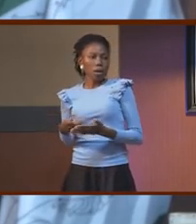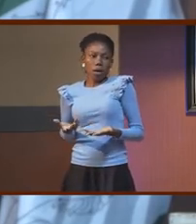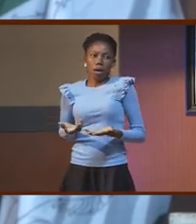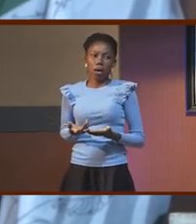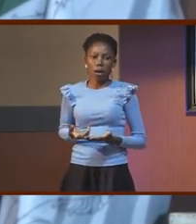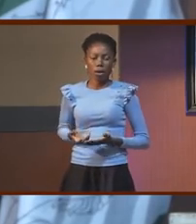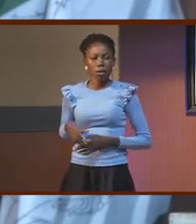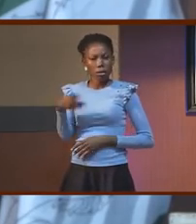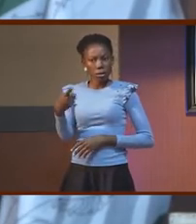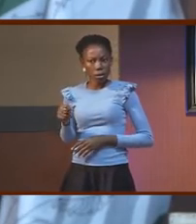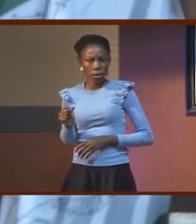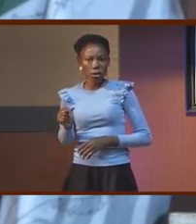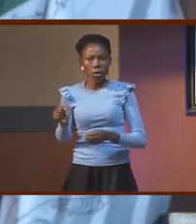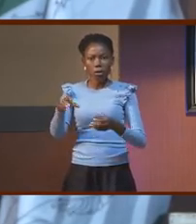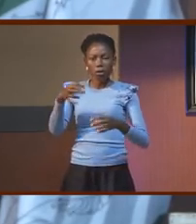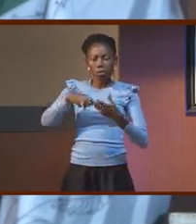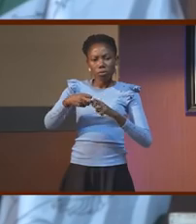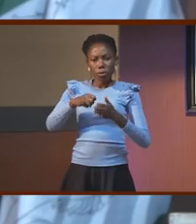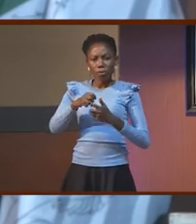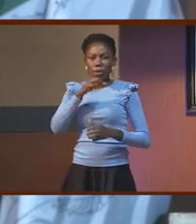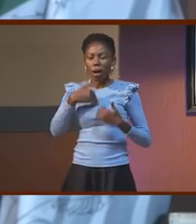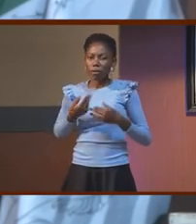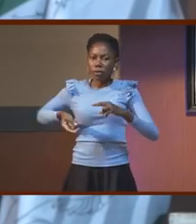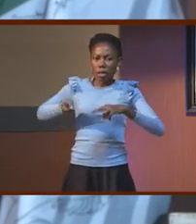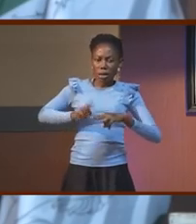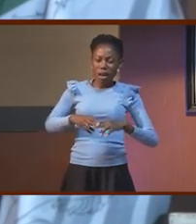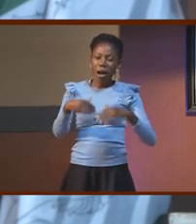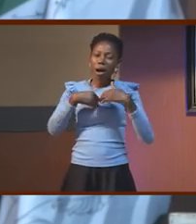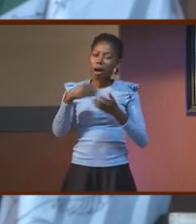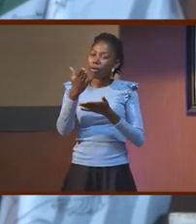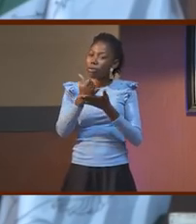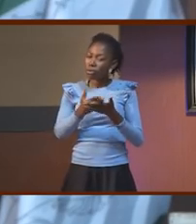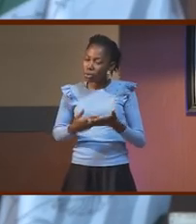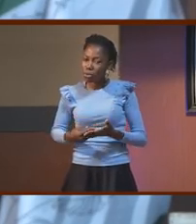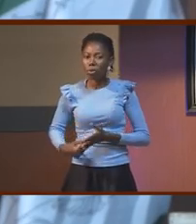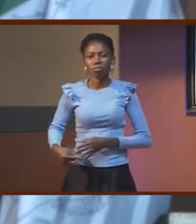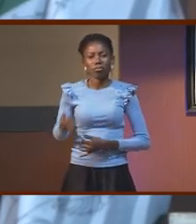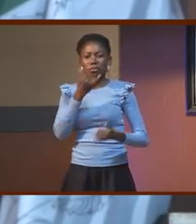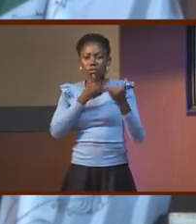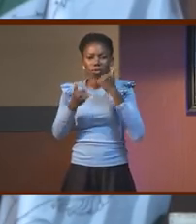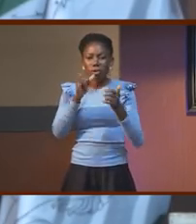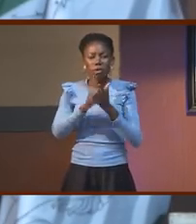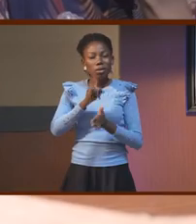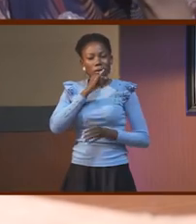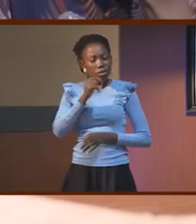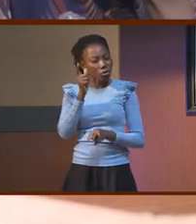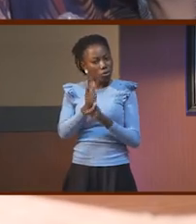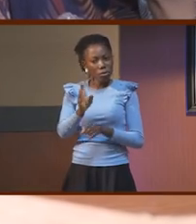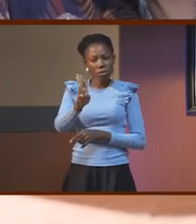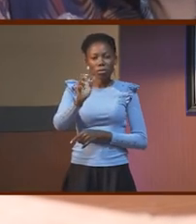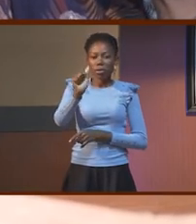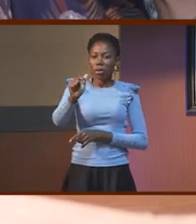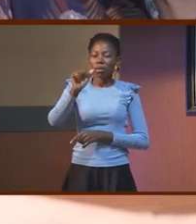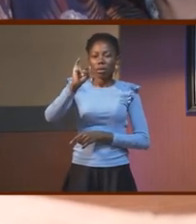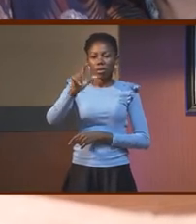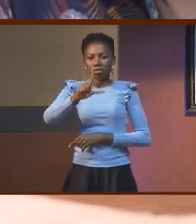already compromised. No. There are some offenses that are billable offenses. So as long as